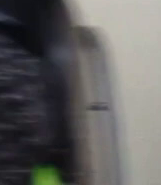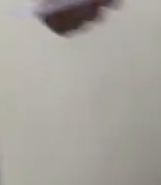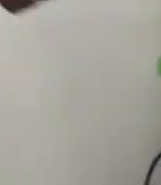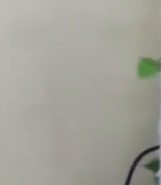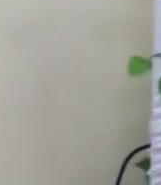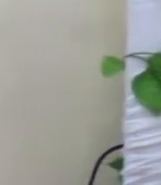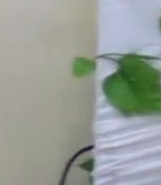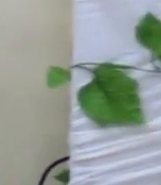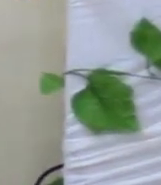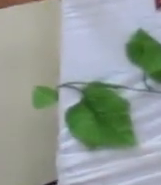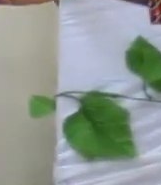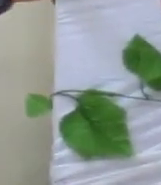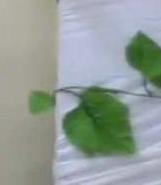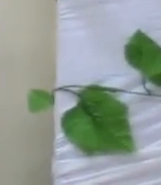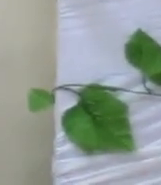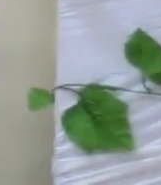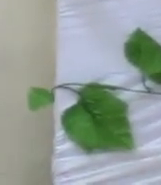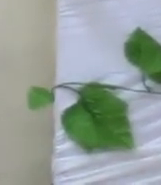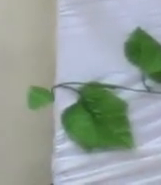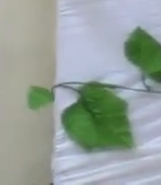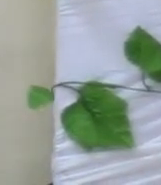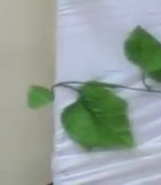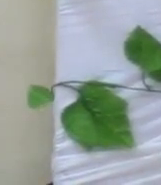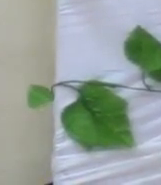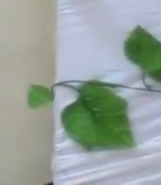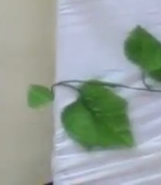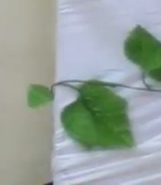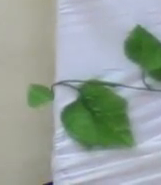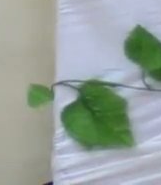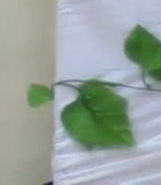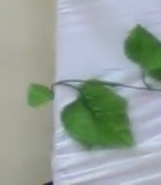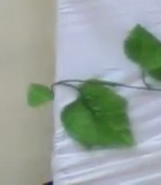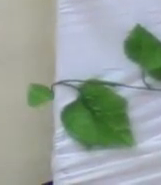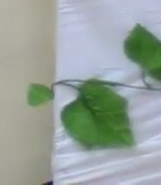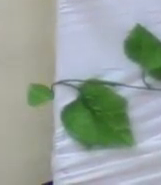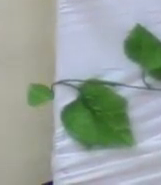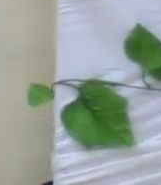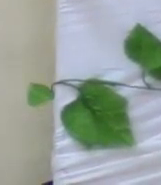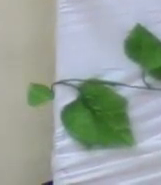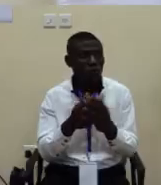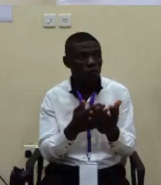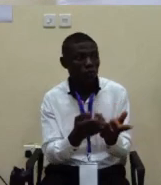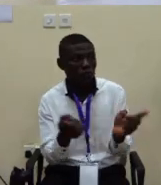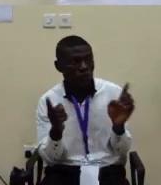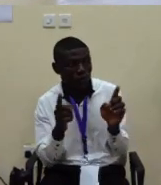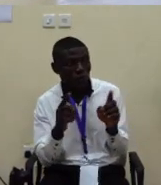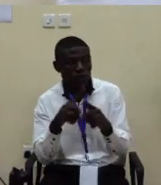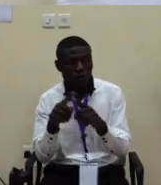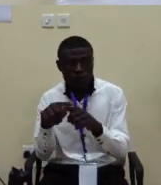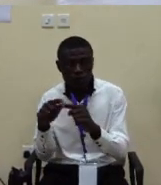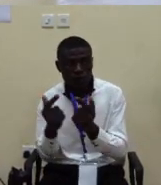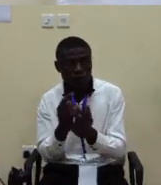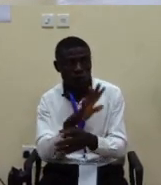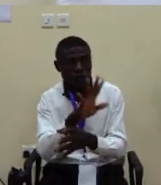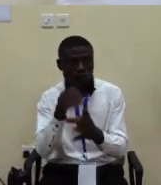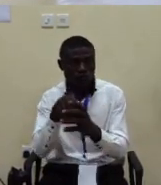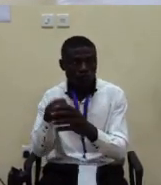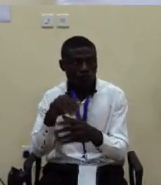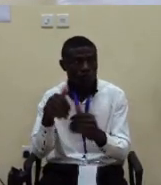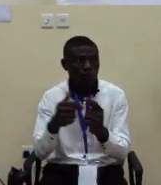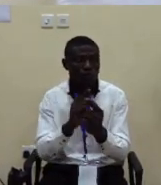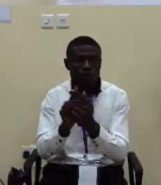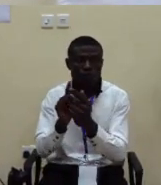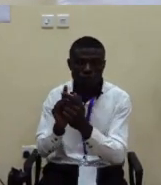much. So you can tell that the panel here is so diverse. They've all been engaged